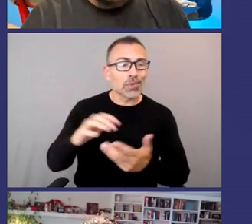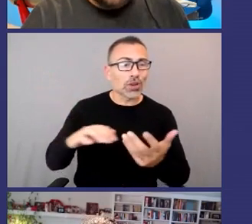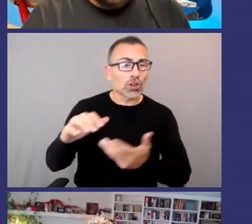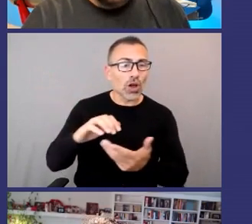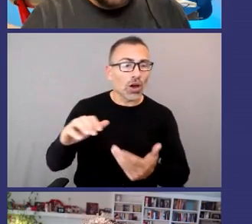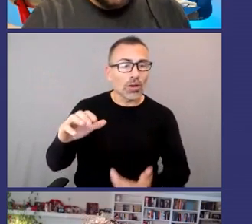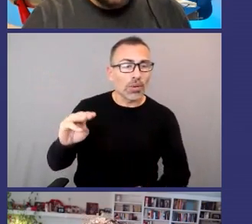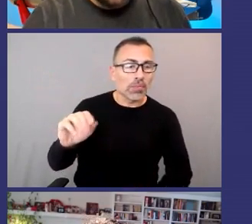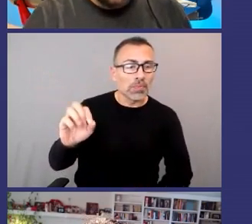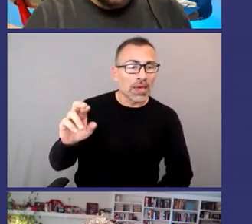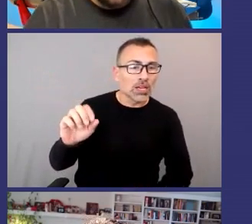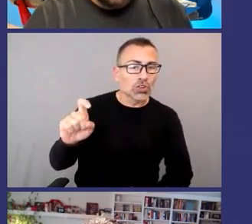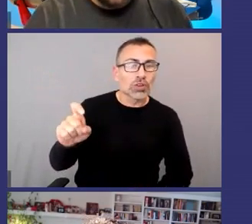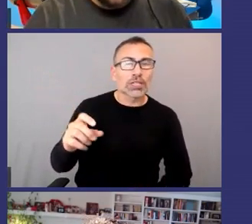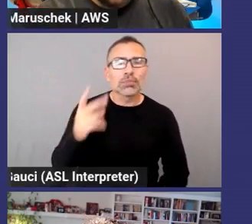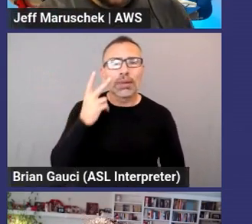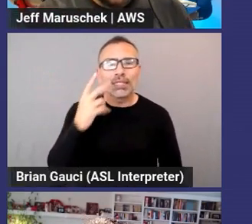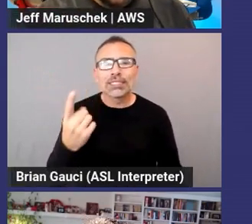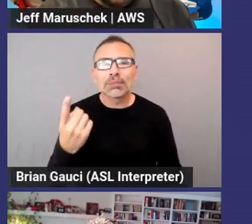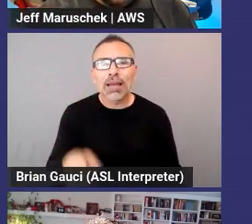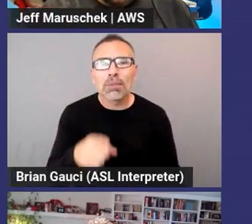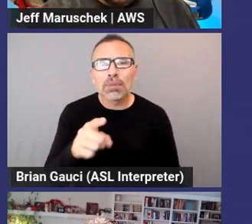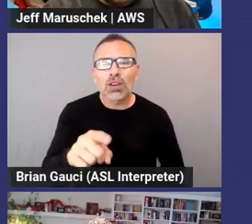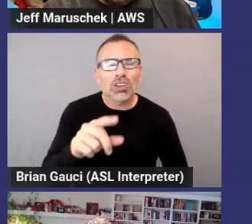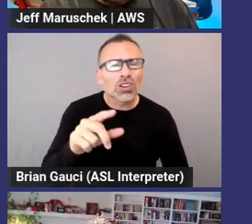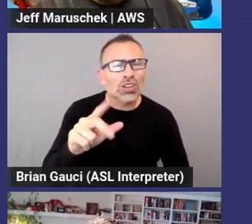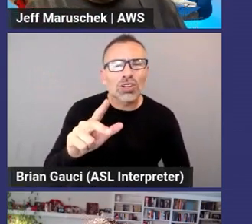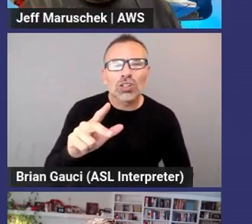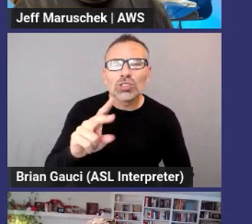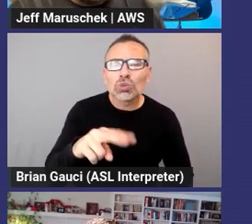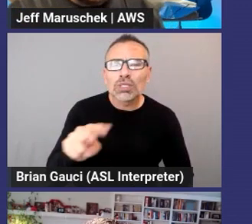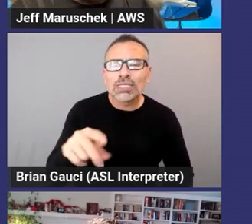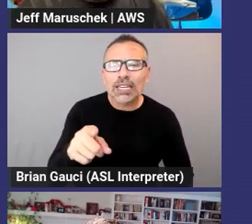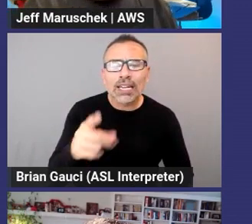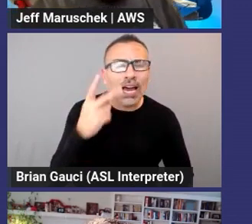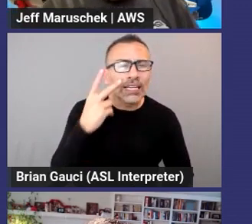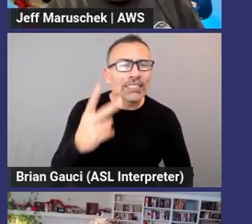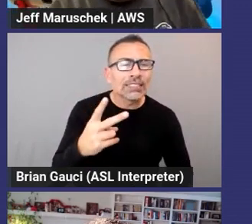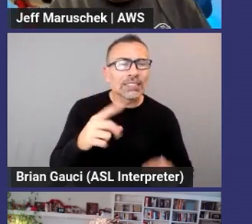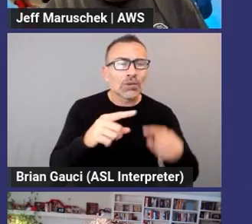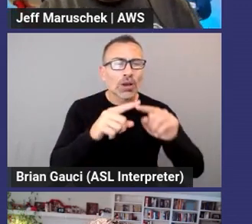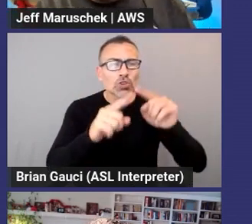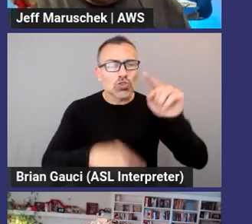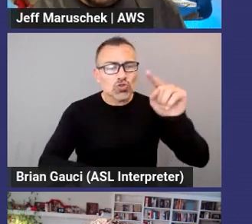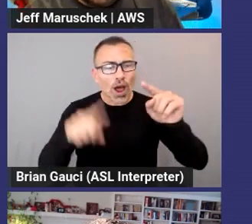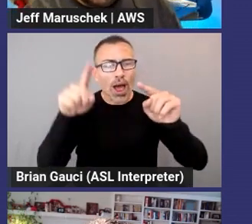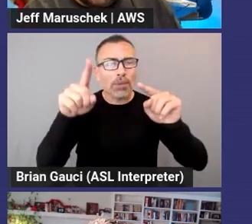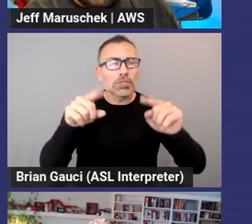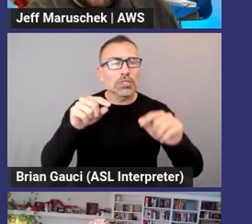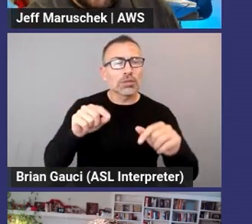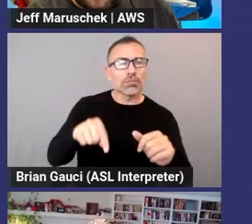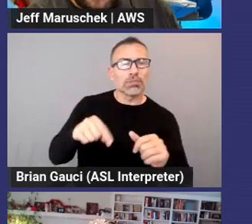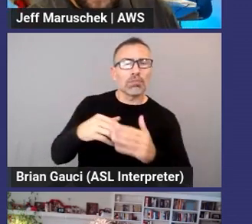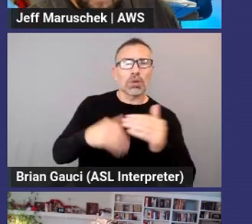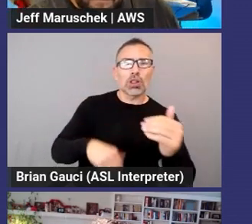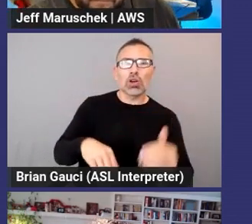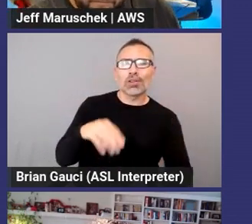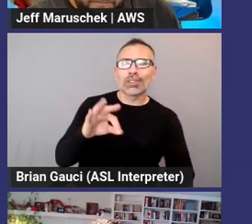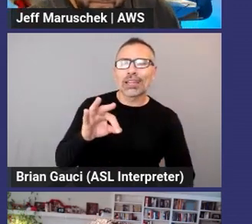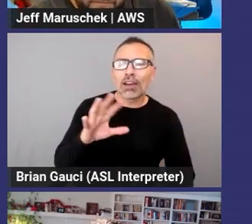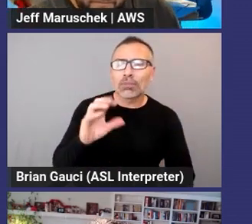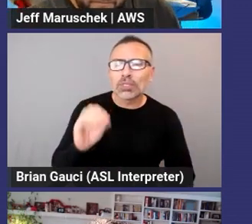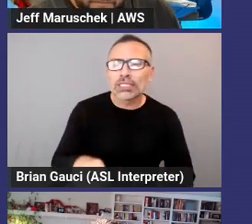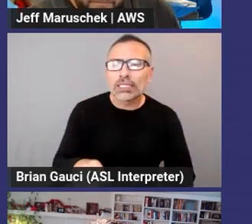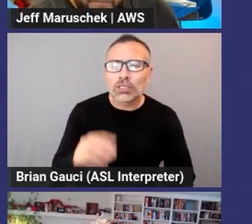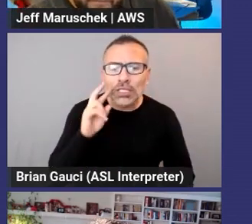on 22nd Feb time frame. So I see there is a drop below 95 percentage. Let's see what's going